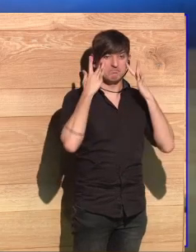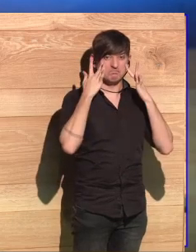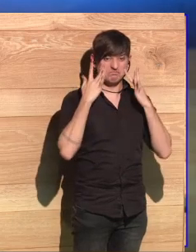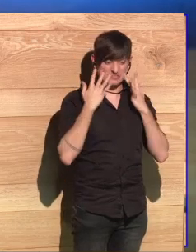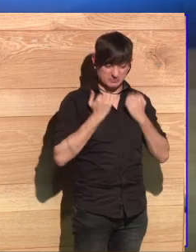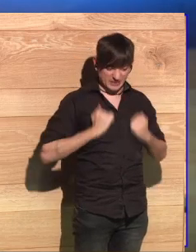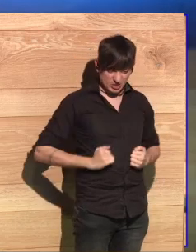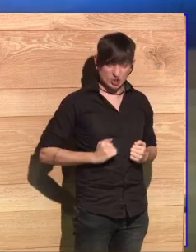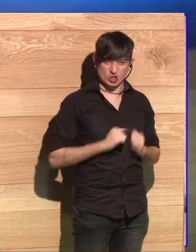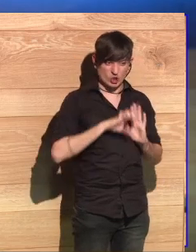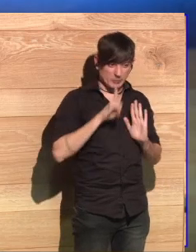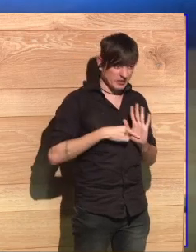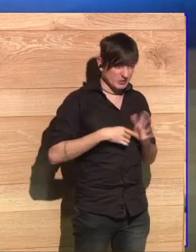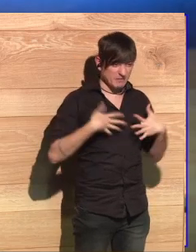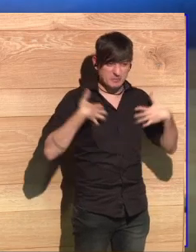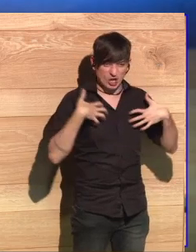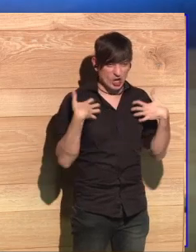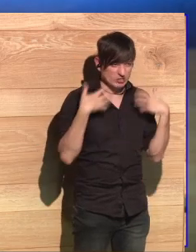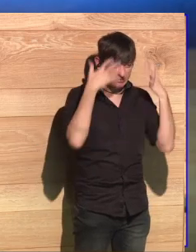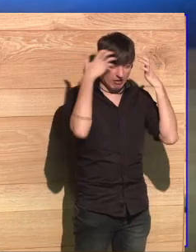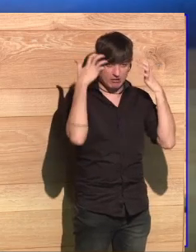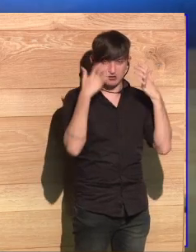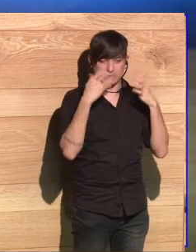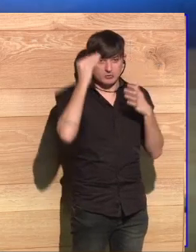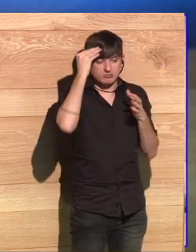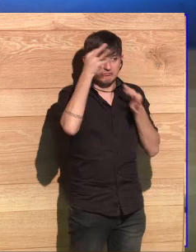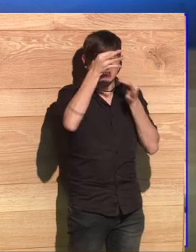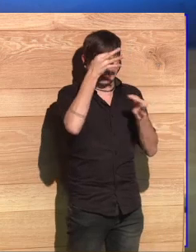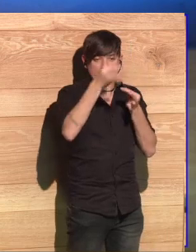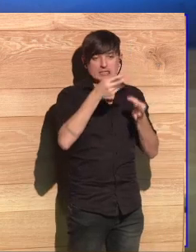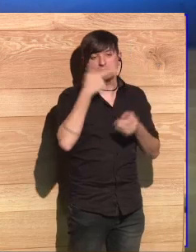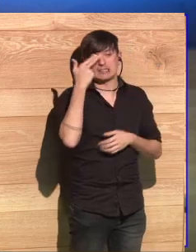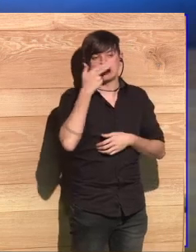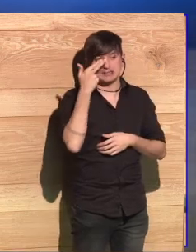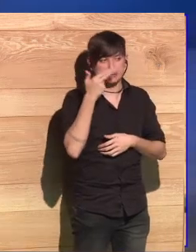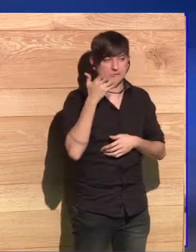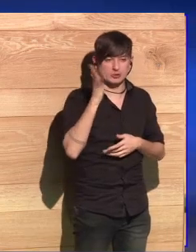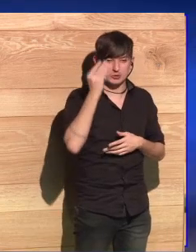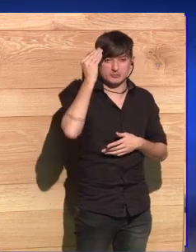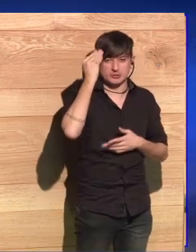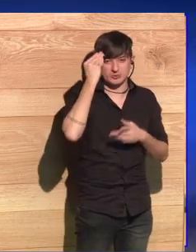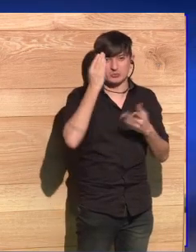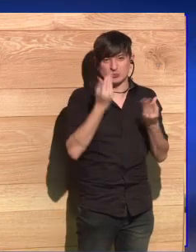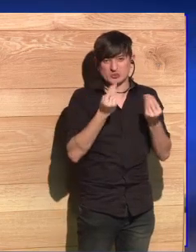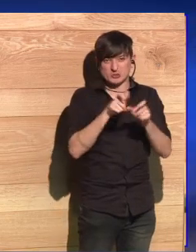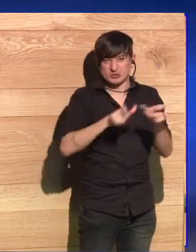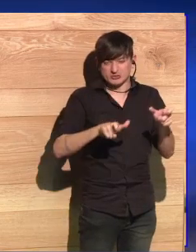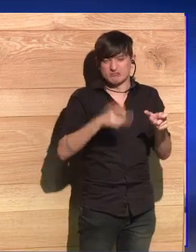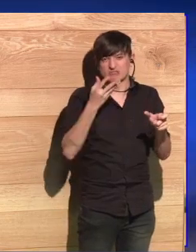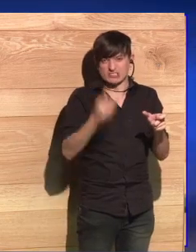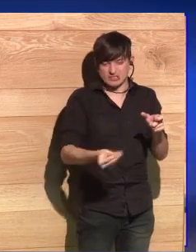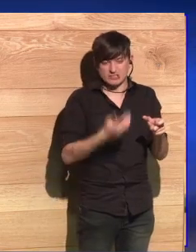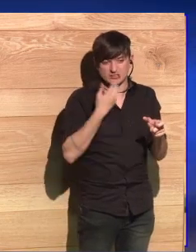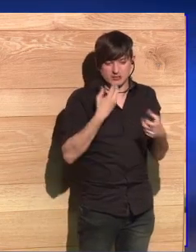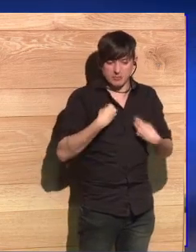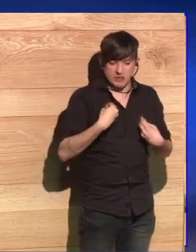It's an interesting detail, I suppose, but I think most people understand that if you're living in shelters like that,